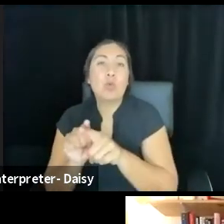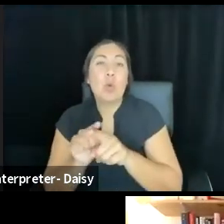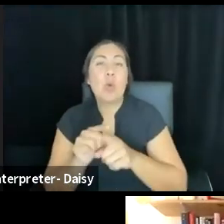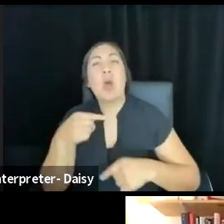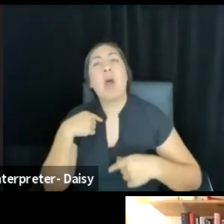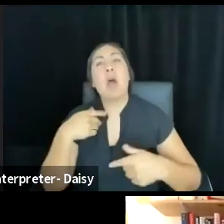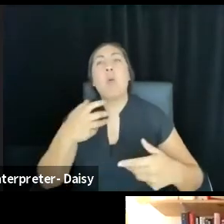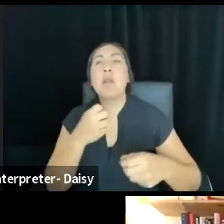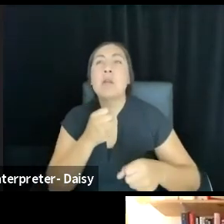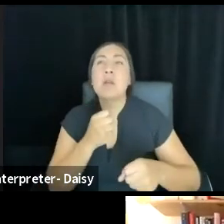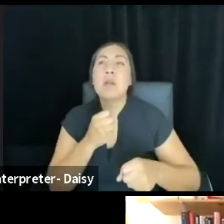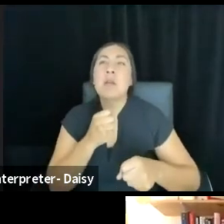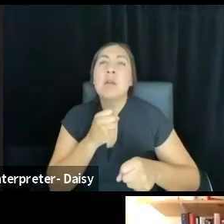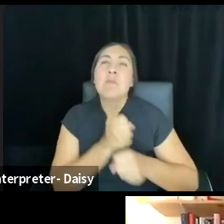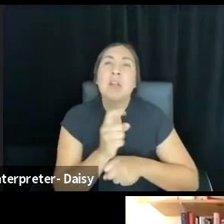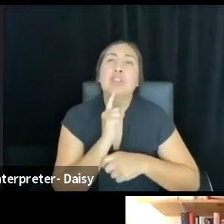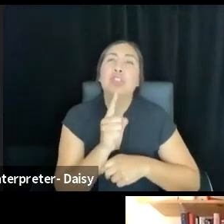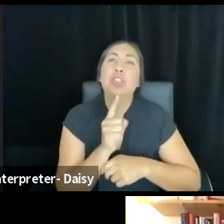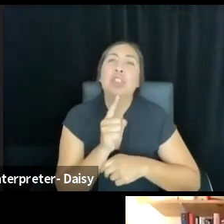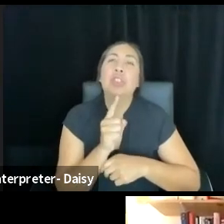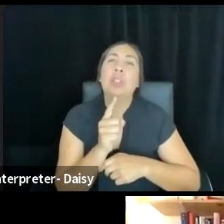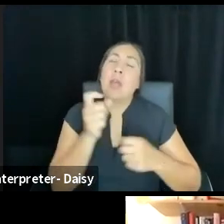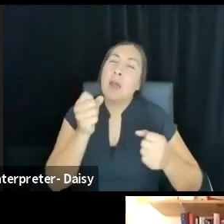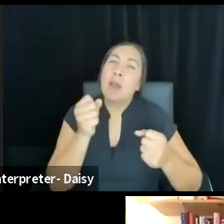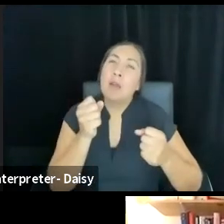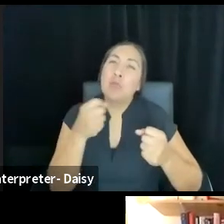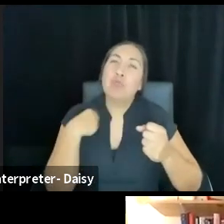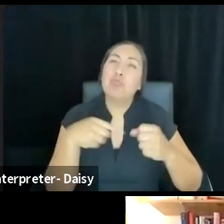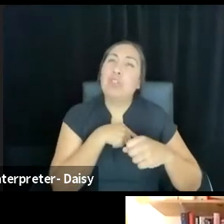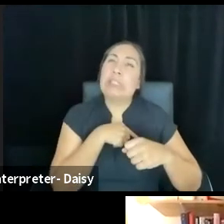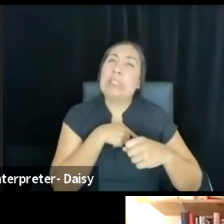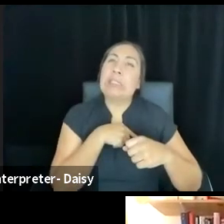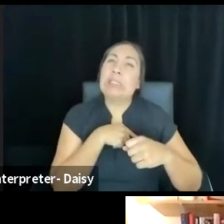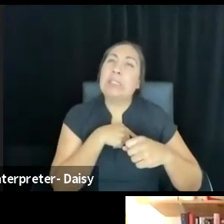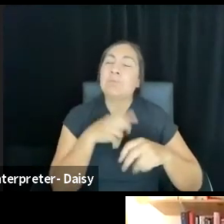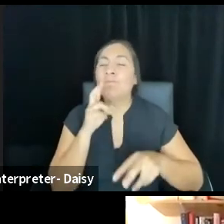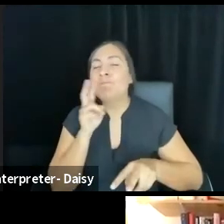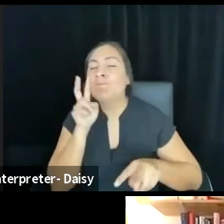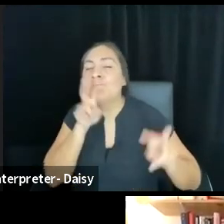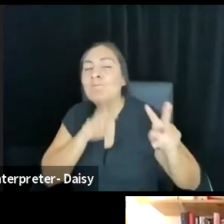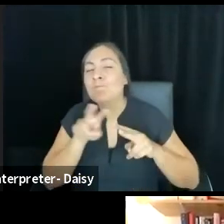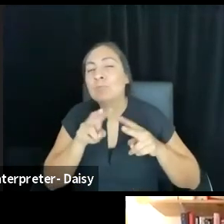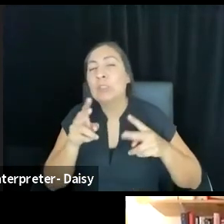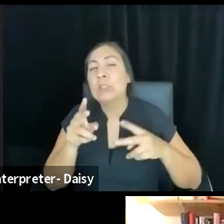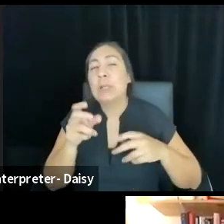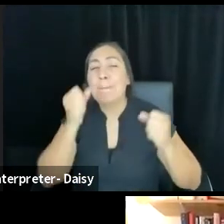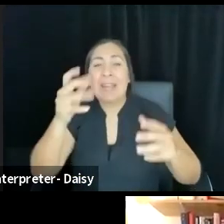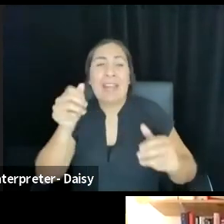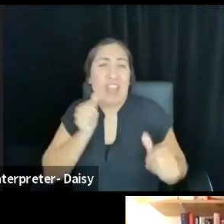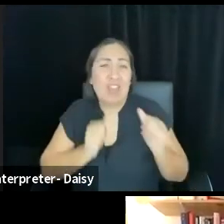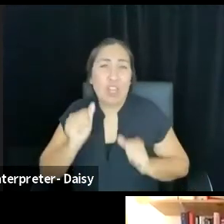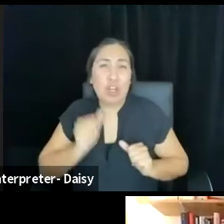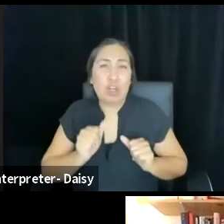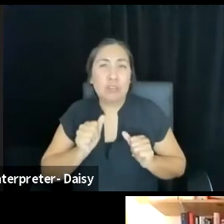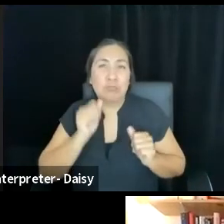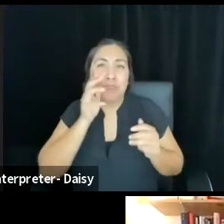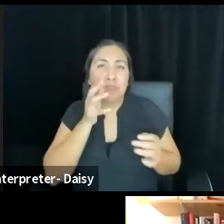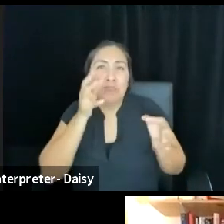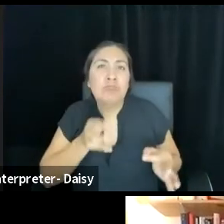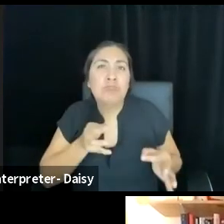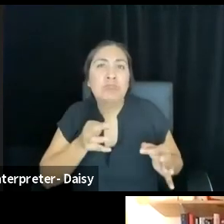gets to be on stage. And I just hope that we lean into